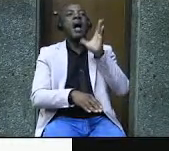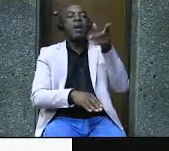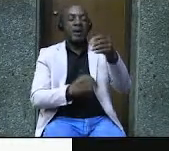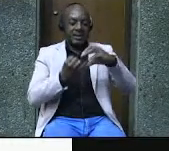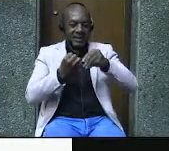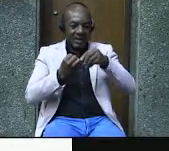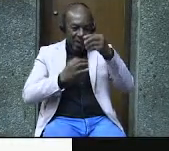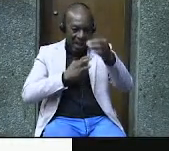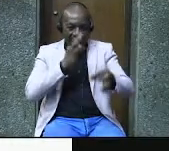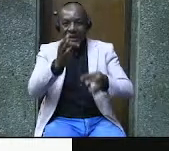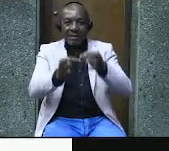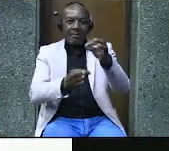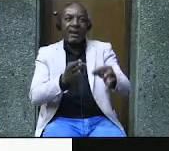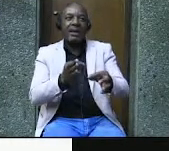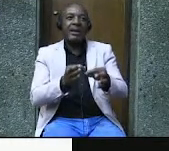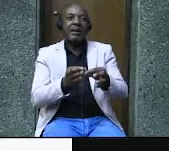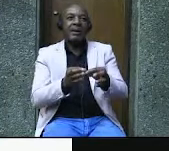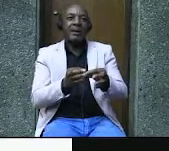explain